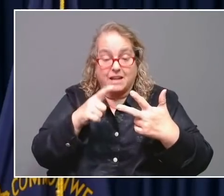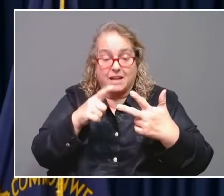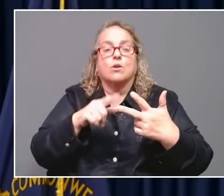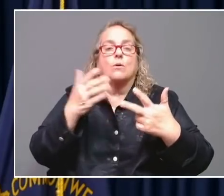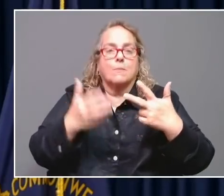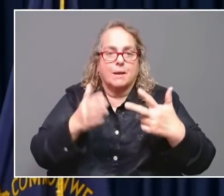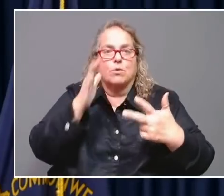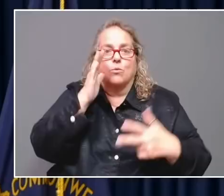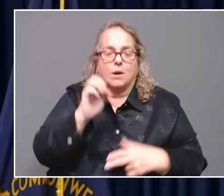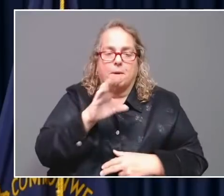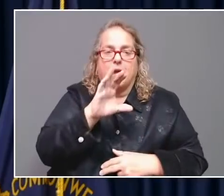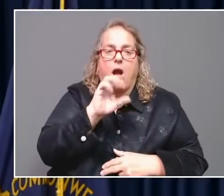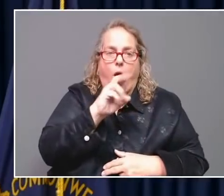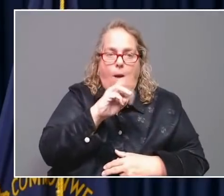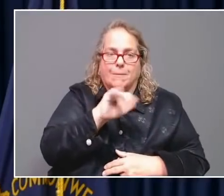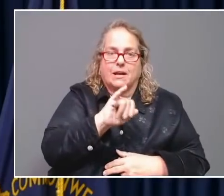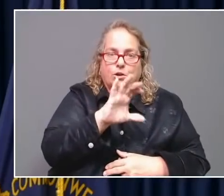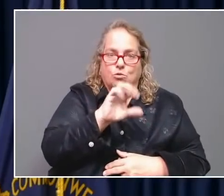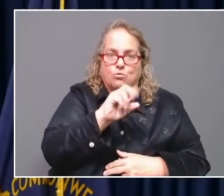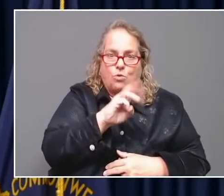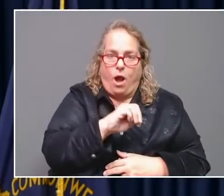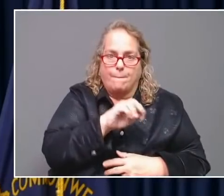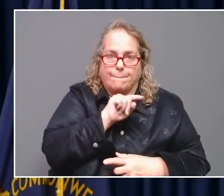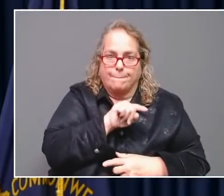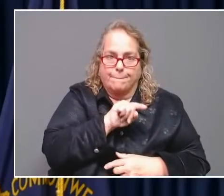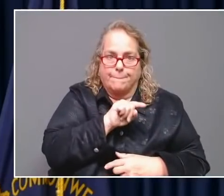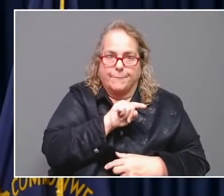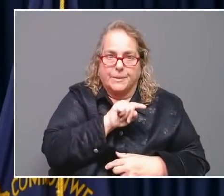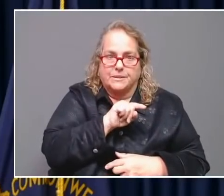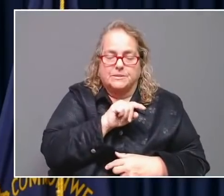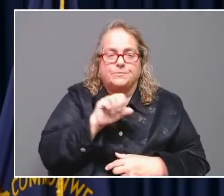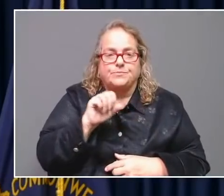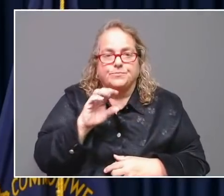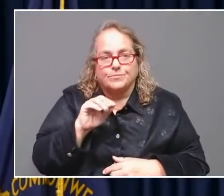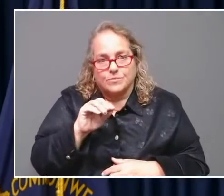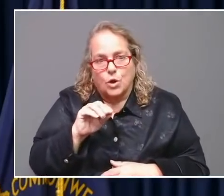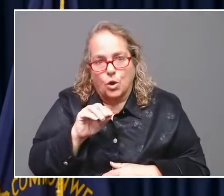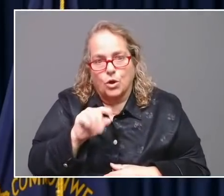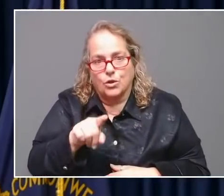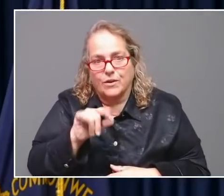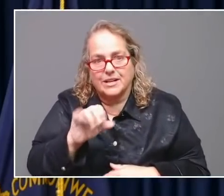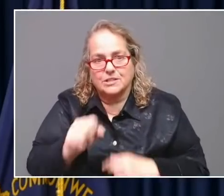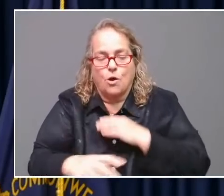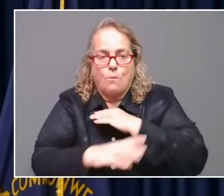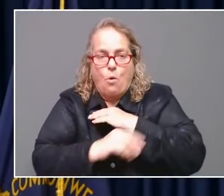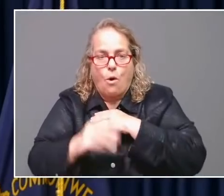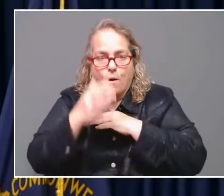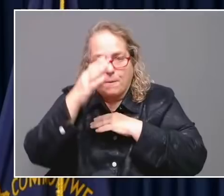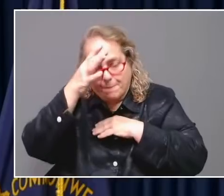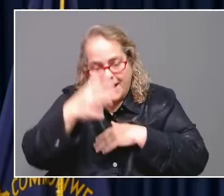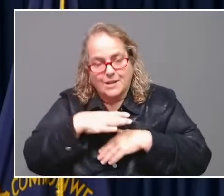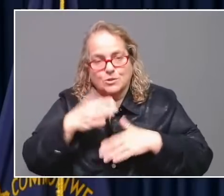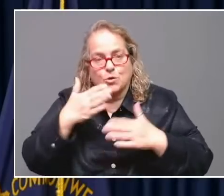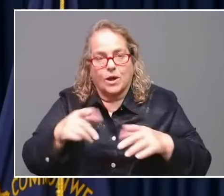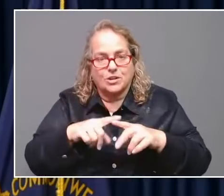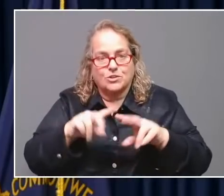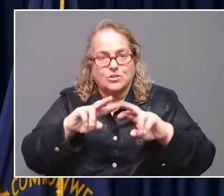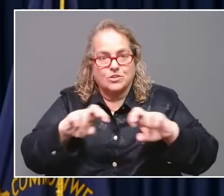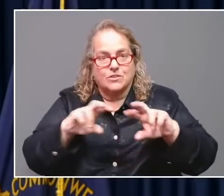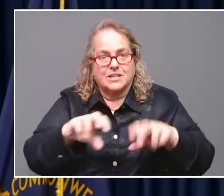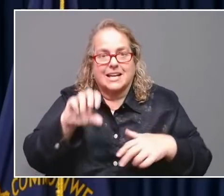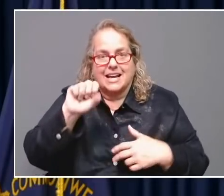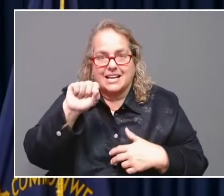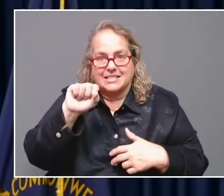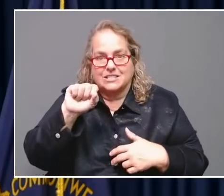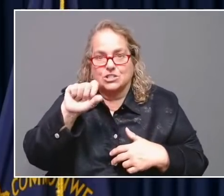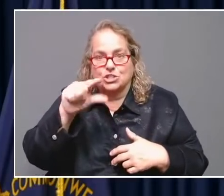so that we can look and find if we're having more Omicron. So there's a poor man's way to check for it, which is the S gene dropout. But those all